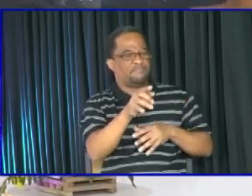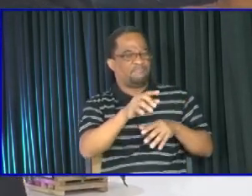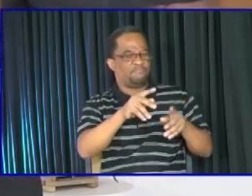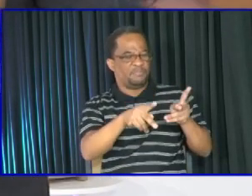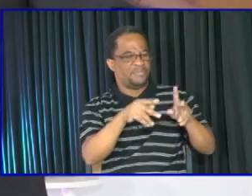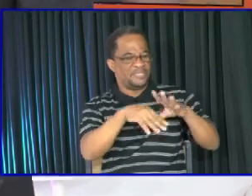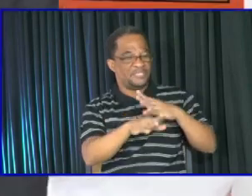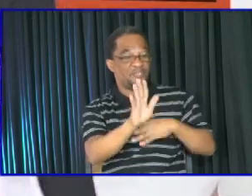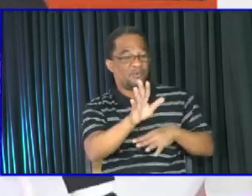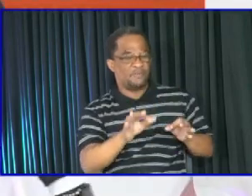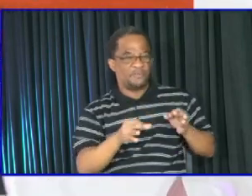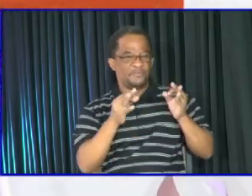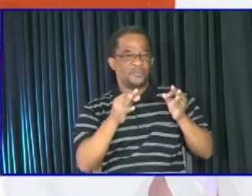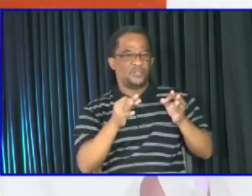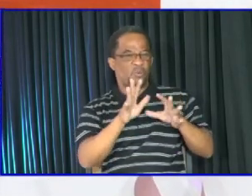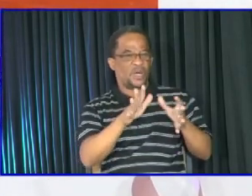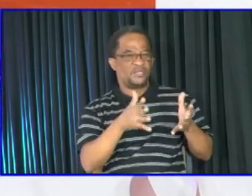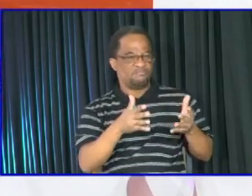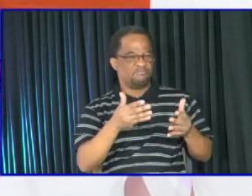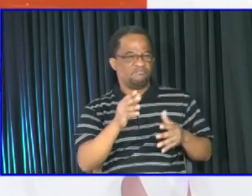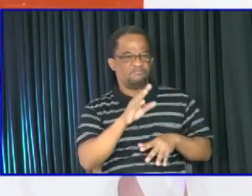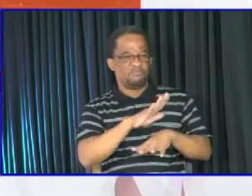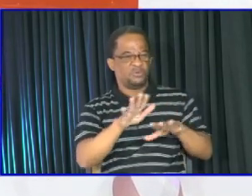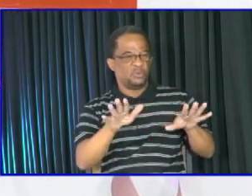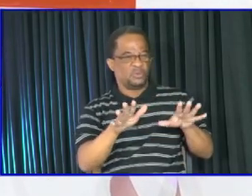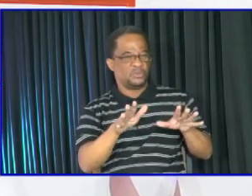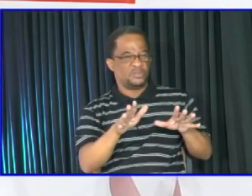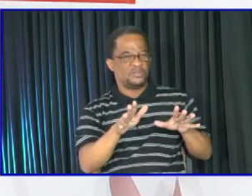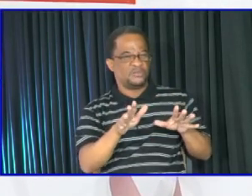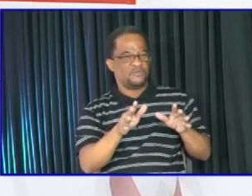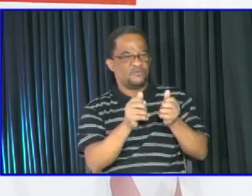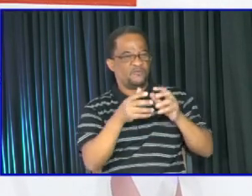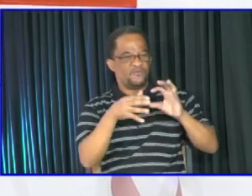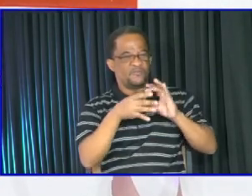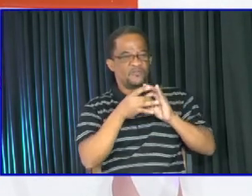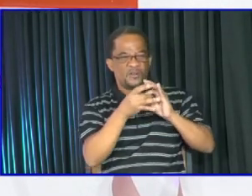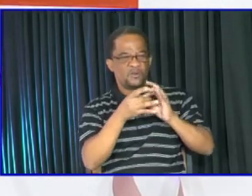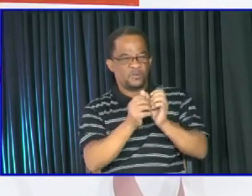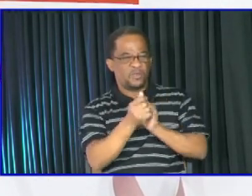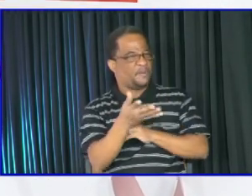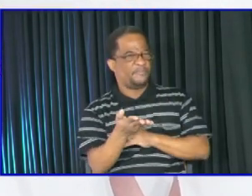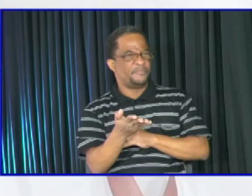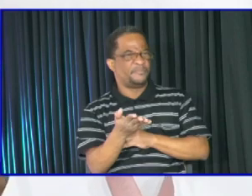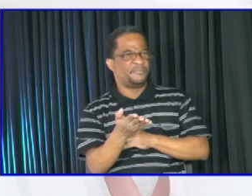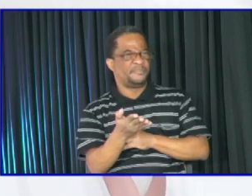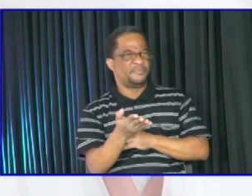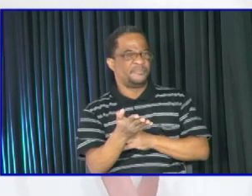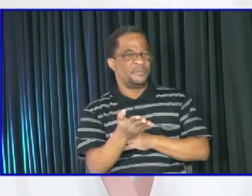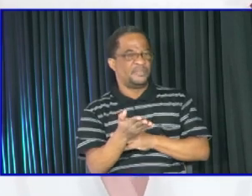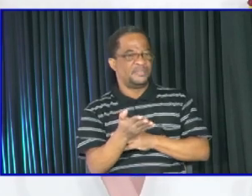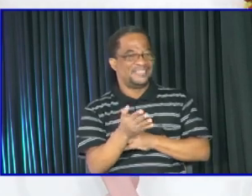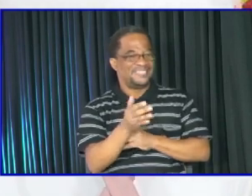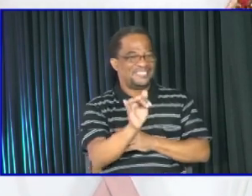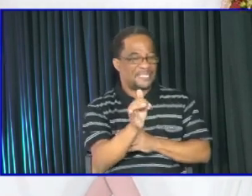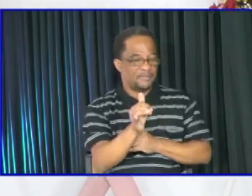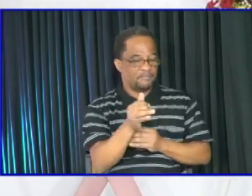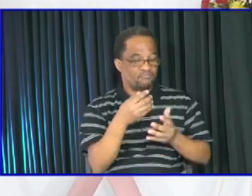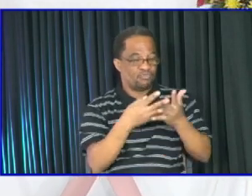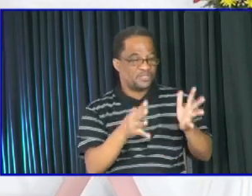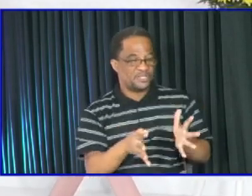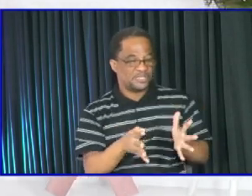stay clear of those people. Barabbas is the one who raped their mothers and their